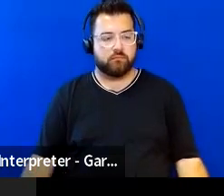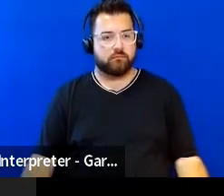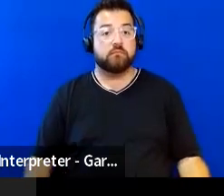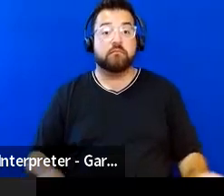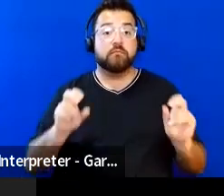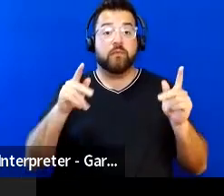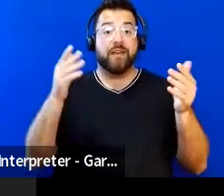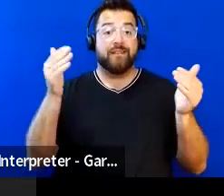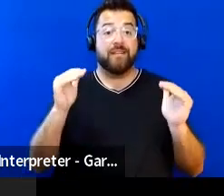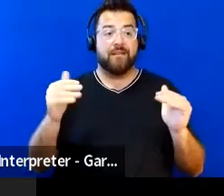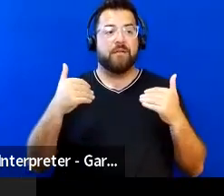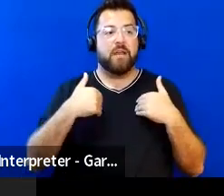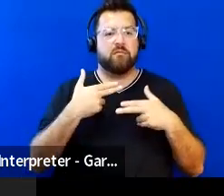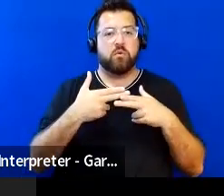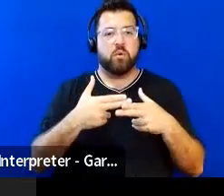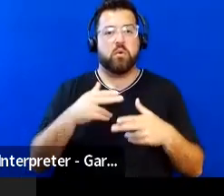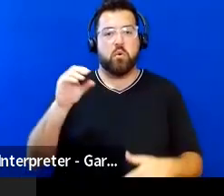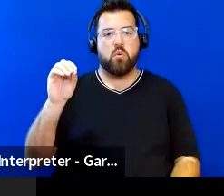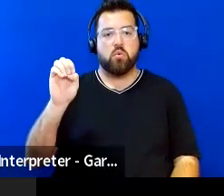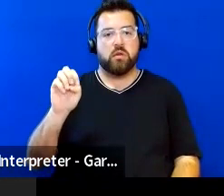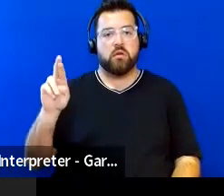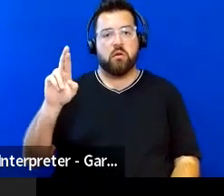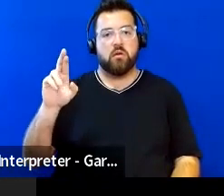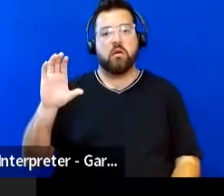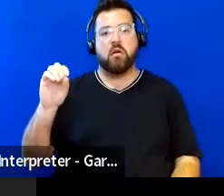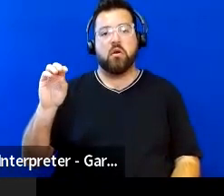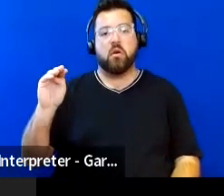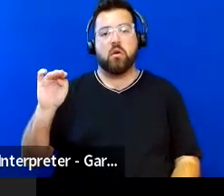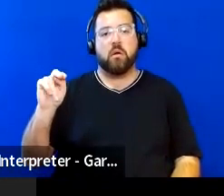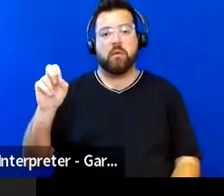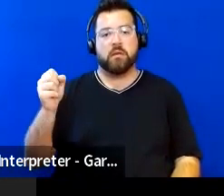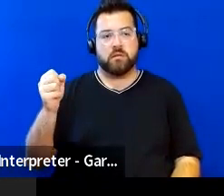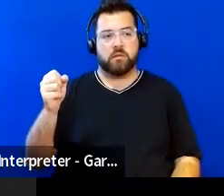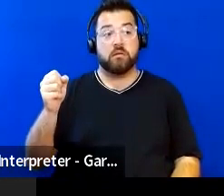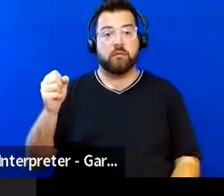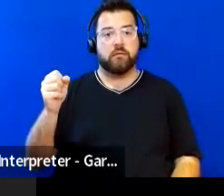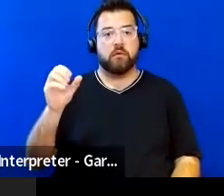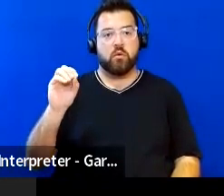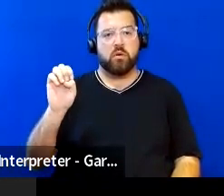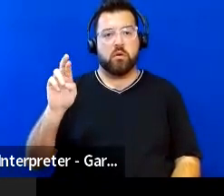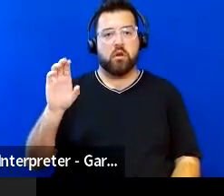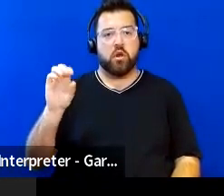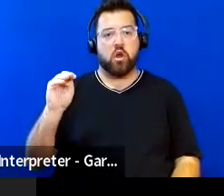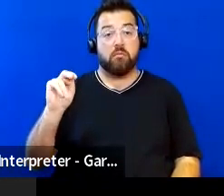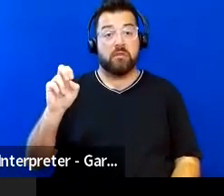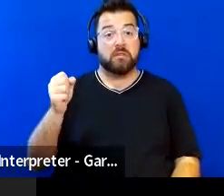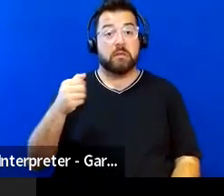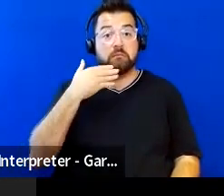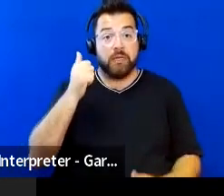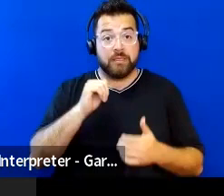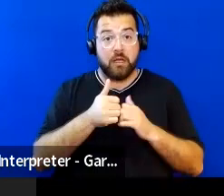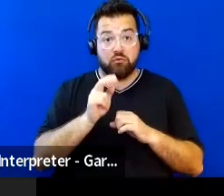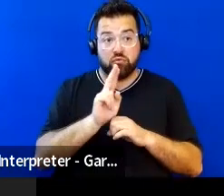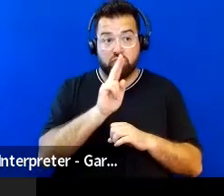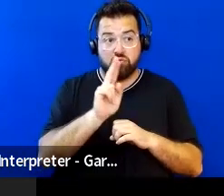OER Commons. Um, so OER Commons, the best way to use this one is